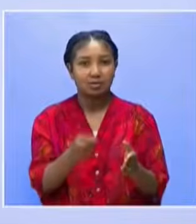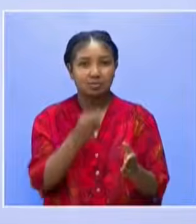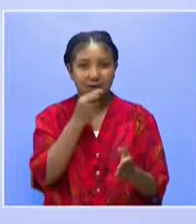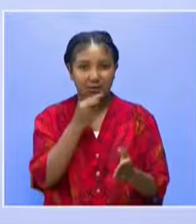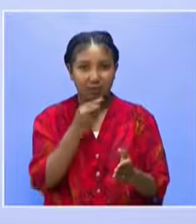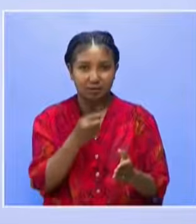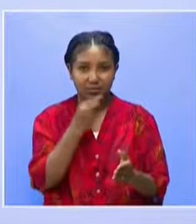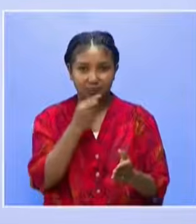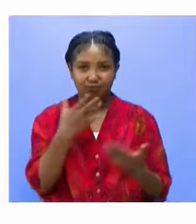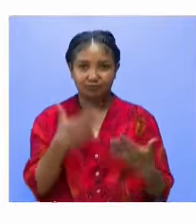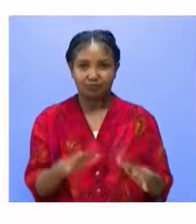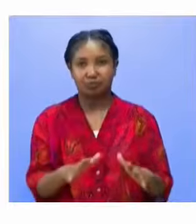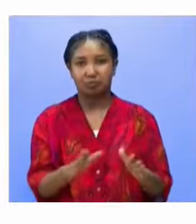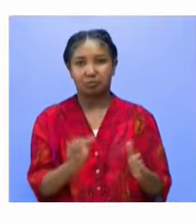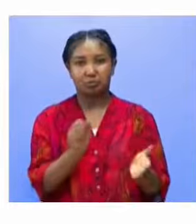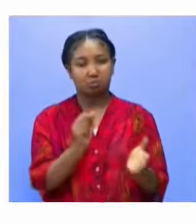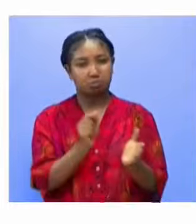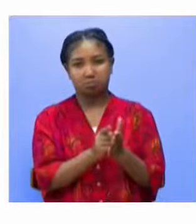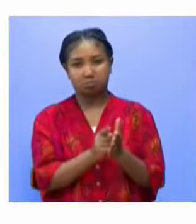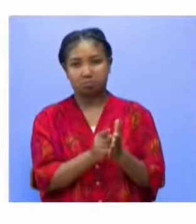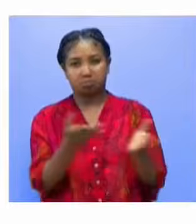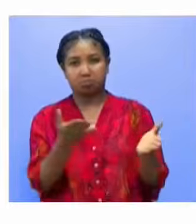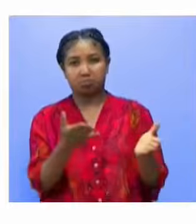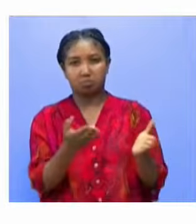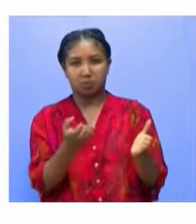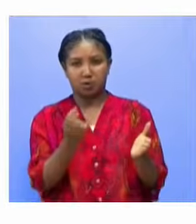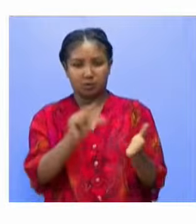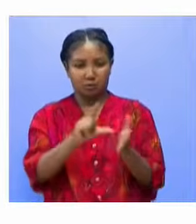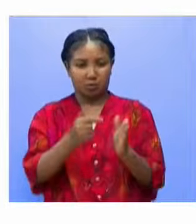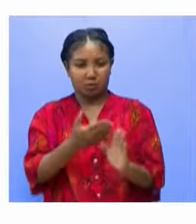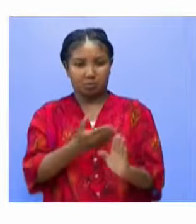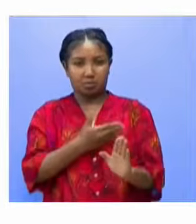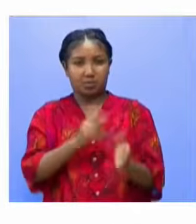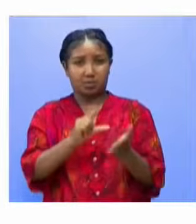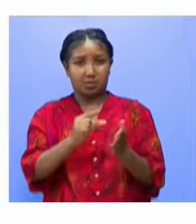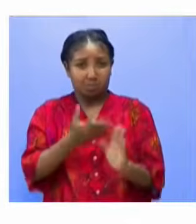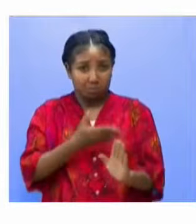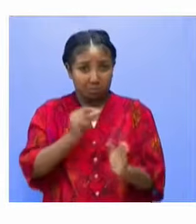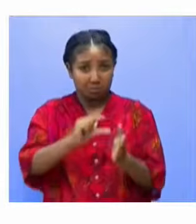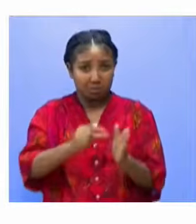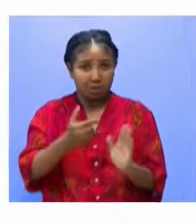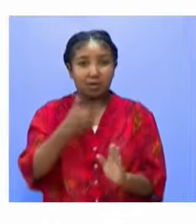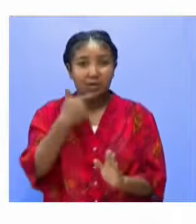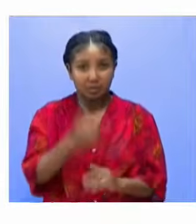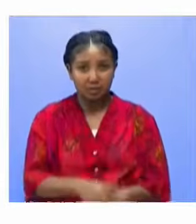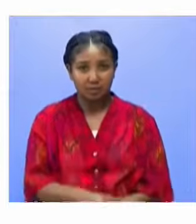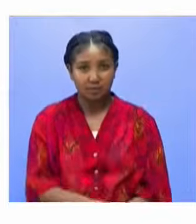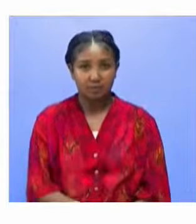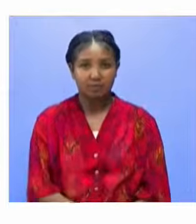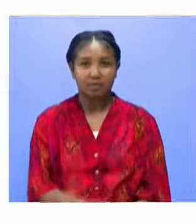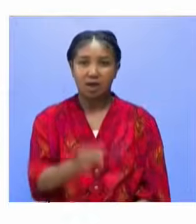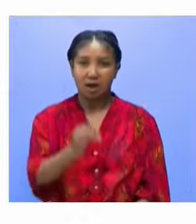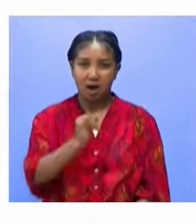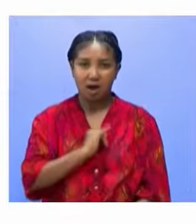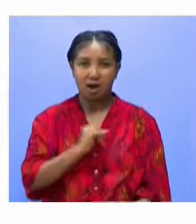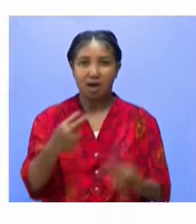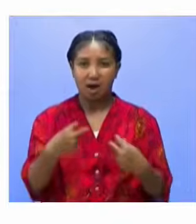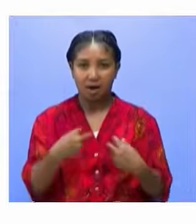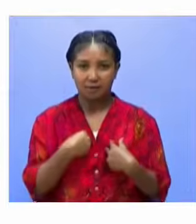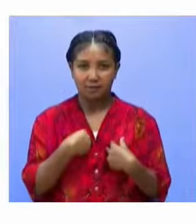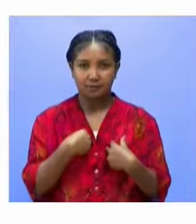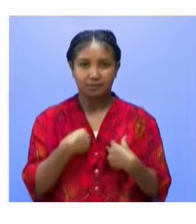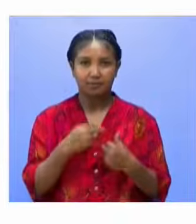breakfast and maybe few minutes ago, you can say what?